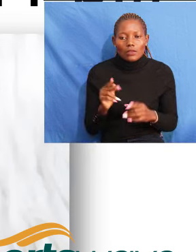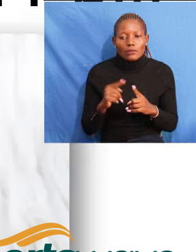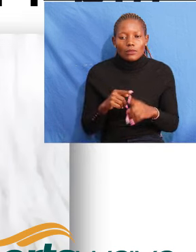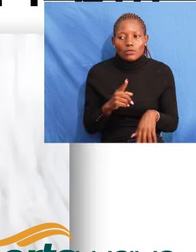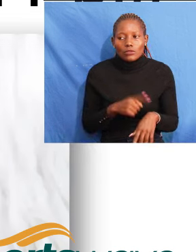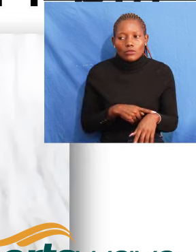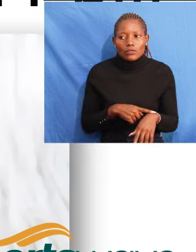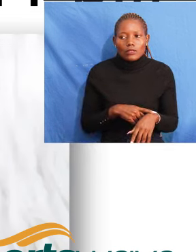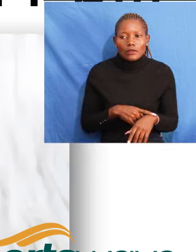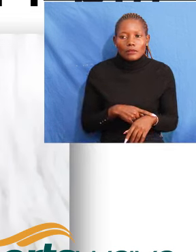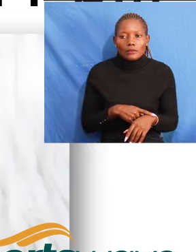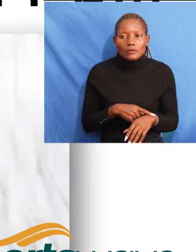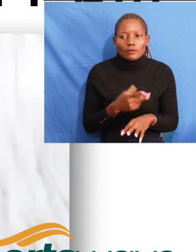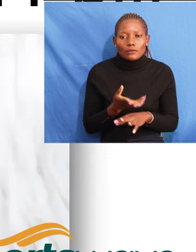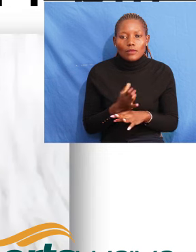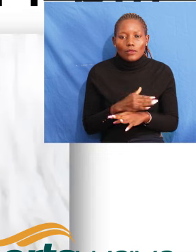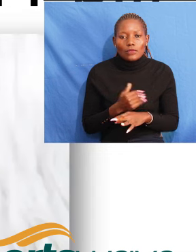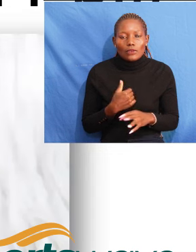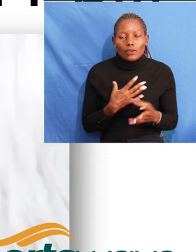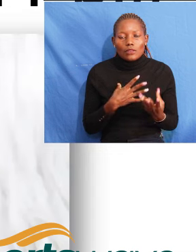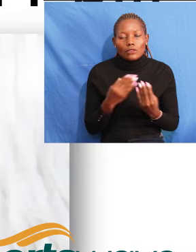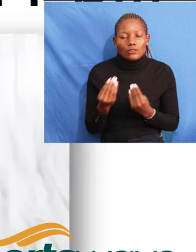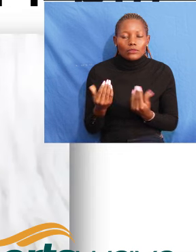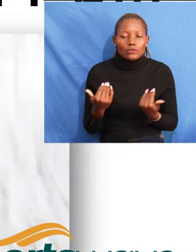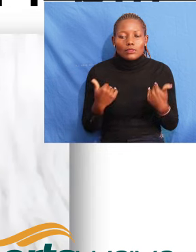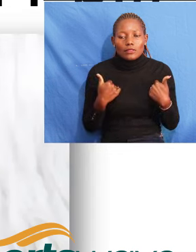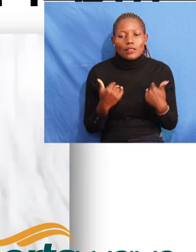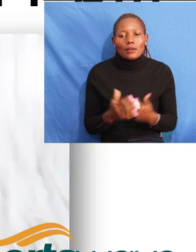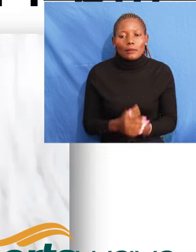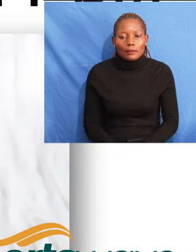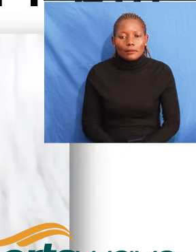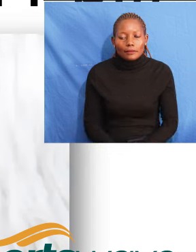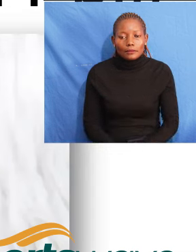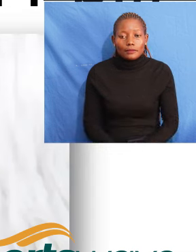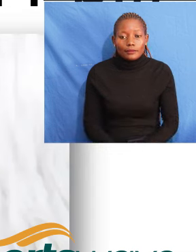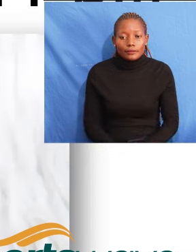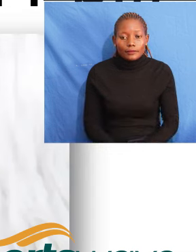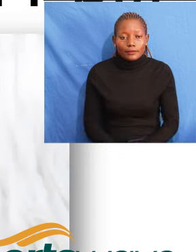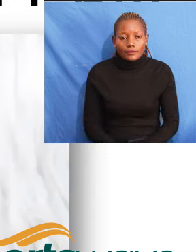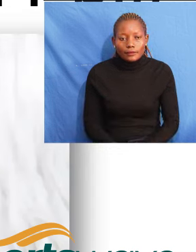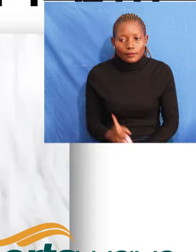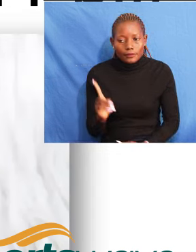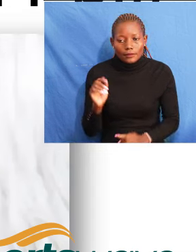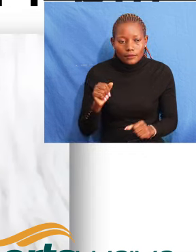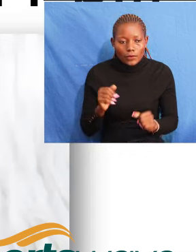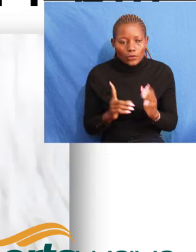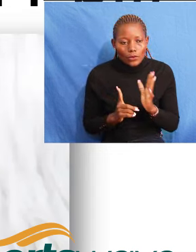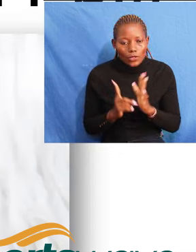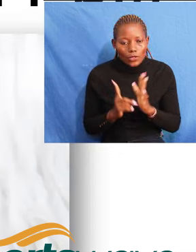right before I go to bed. So like this, you can develop your own recovery